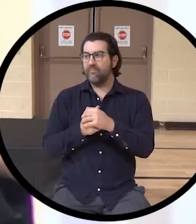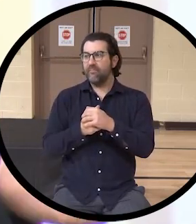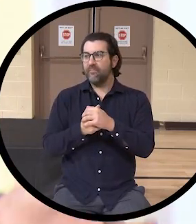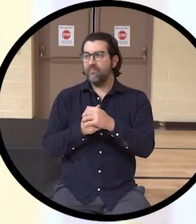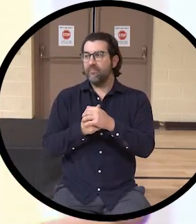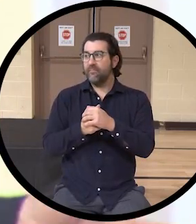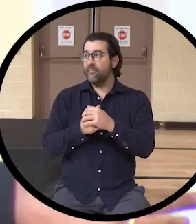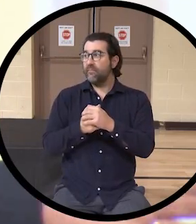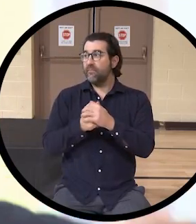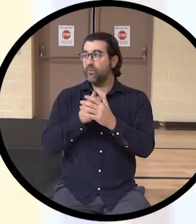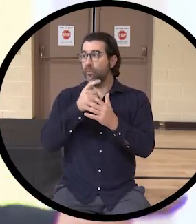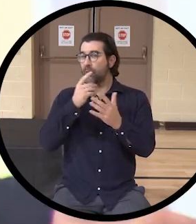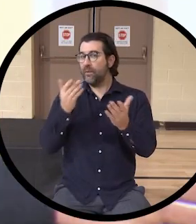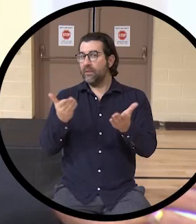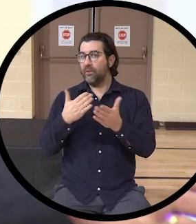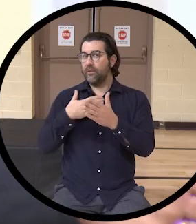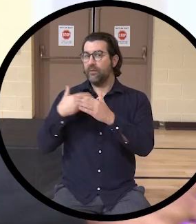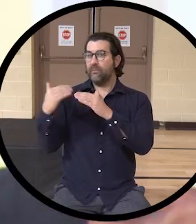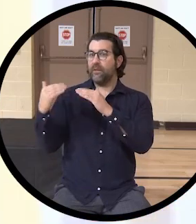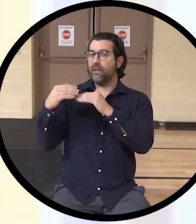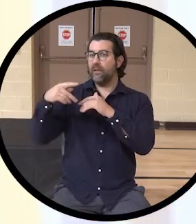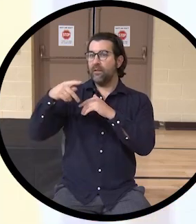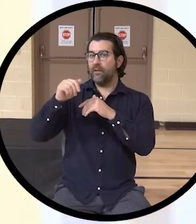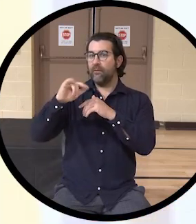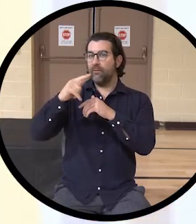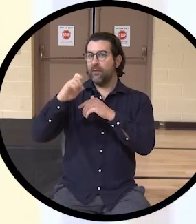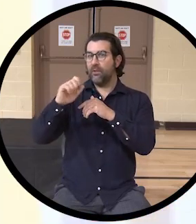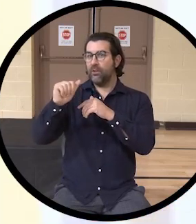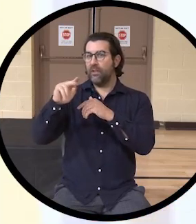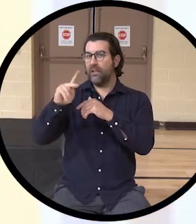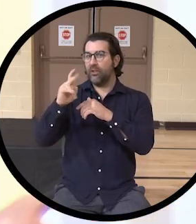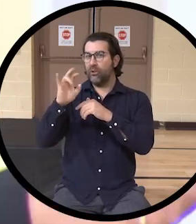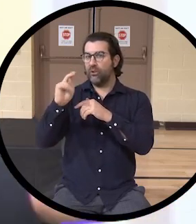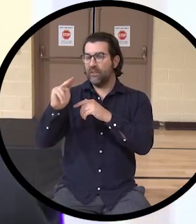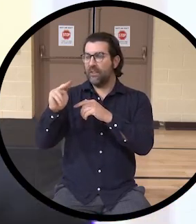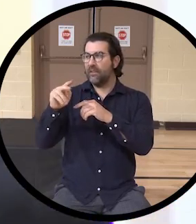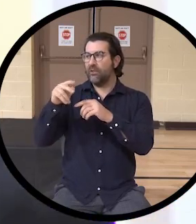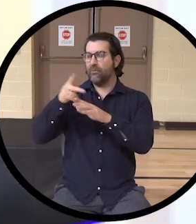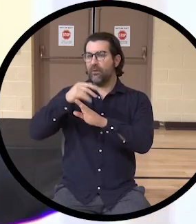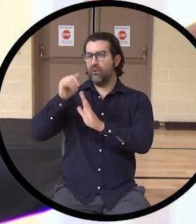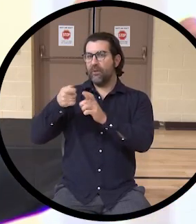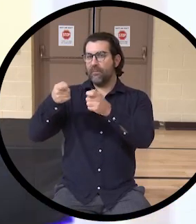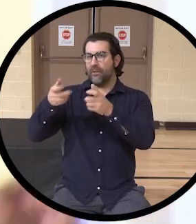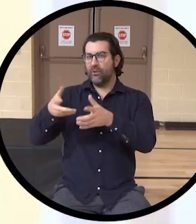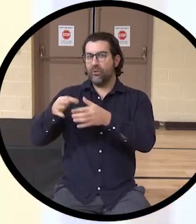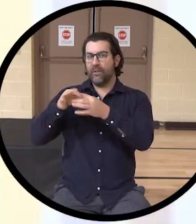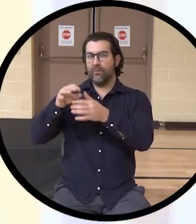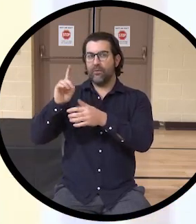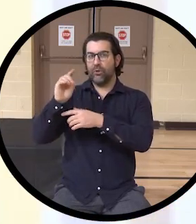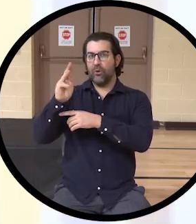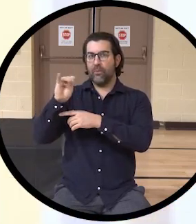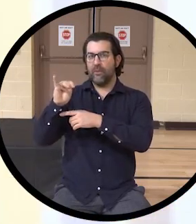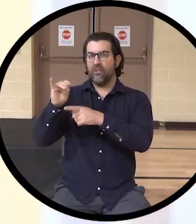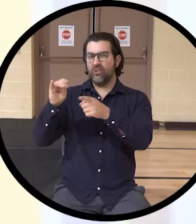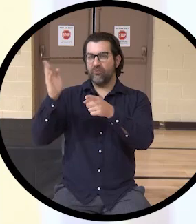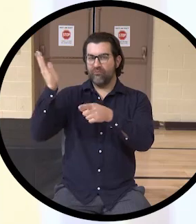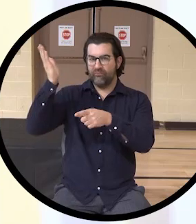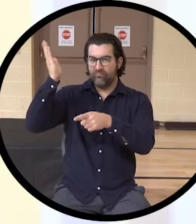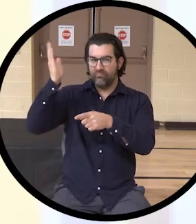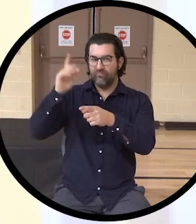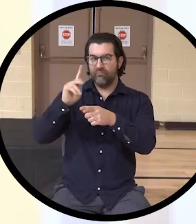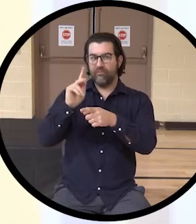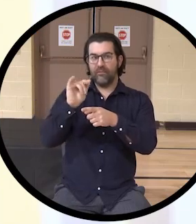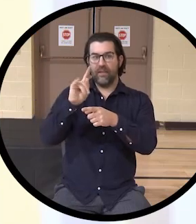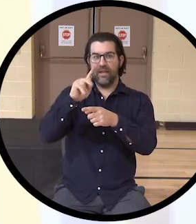So we're joined tonight by my colleague, Paige Anderson, project manager in DOMI, who will be leading most of the presentation. Katie